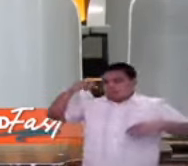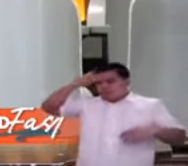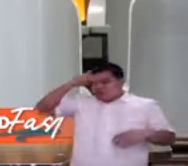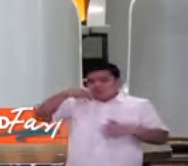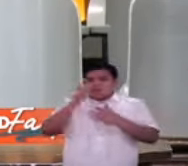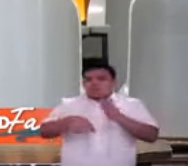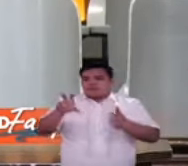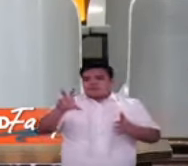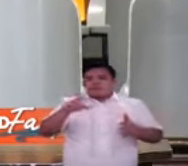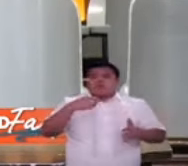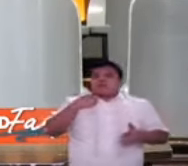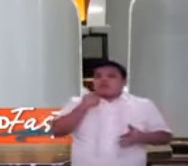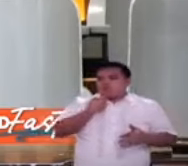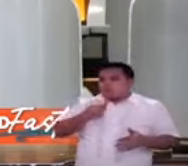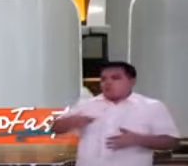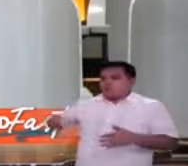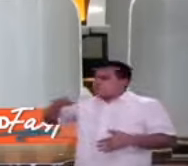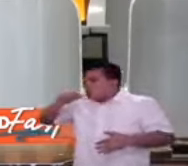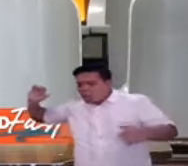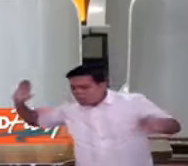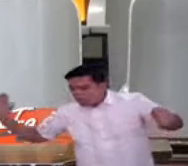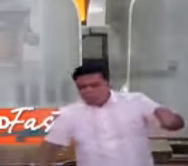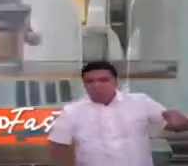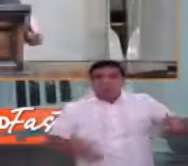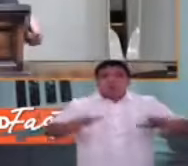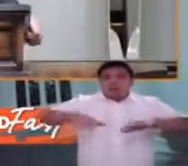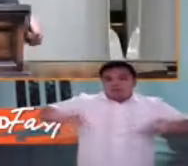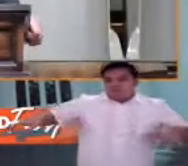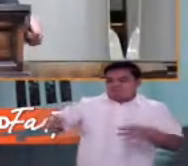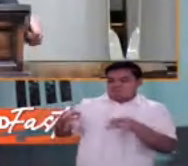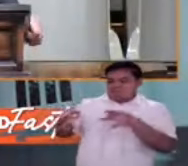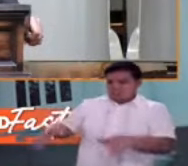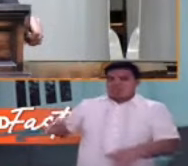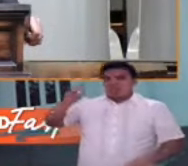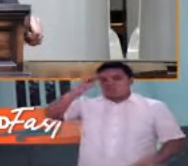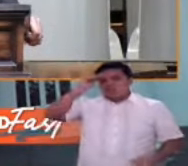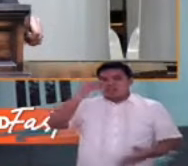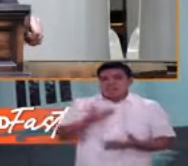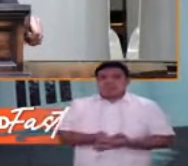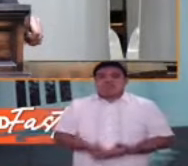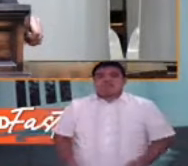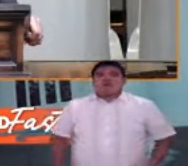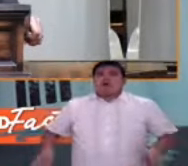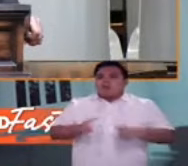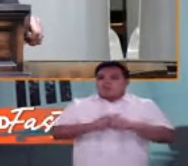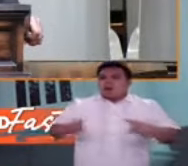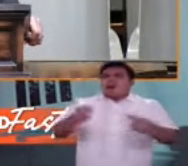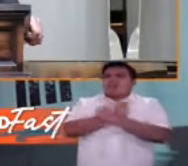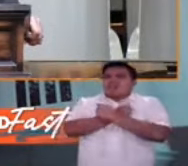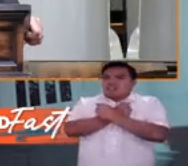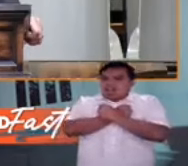13, verse 24, he that spareth his rod hateth his son. Bible ni. But he that